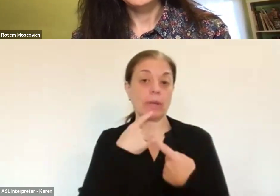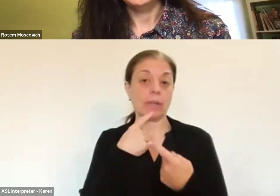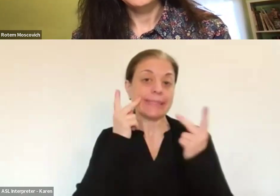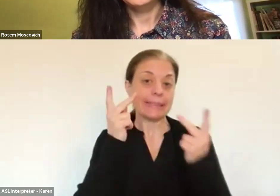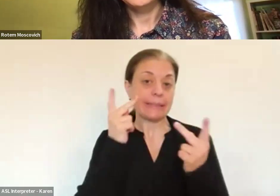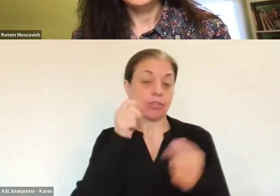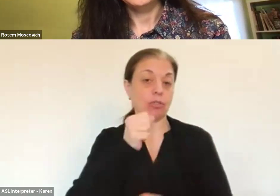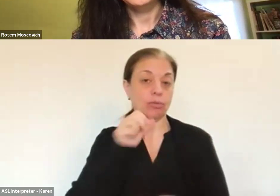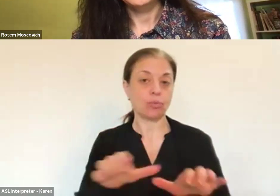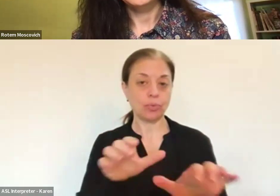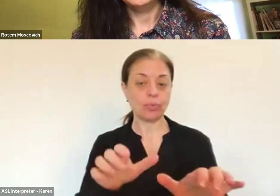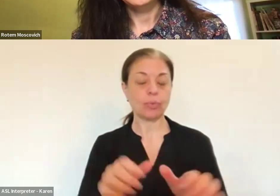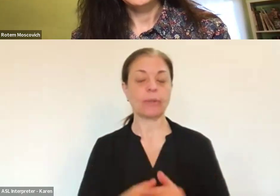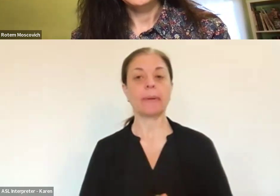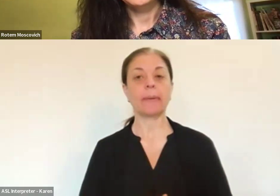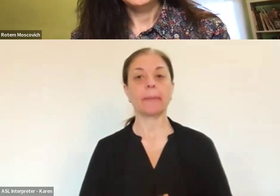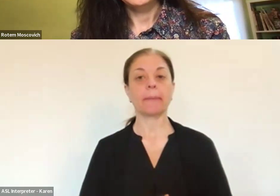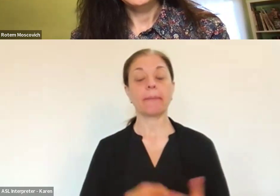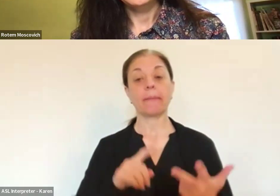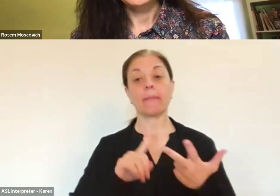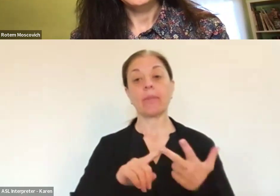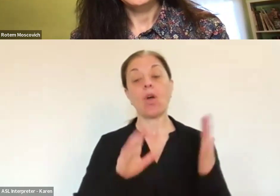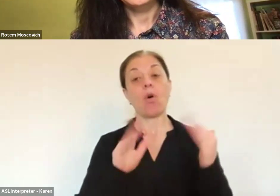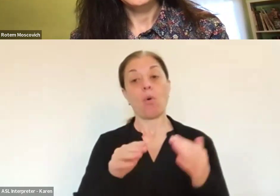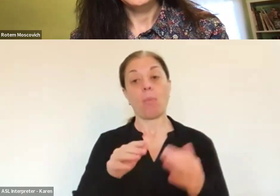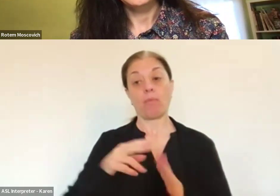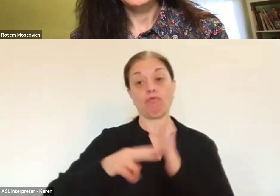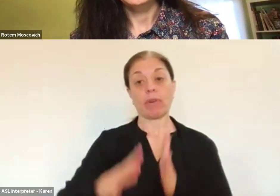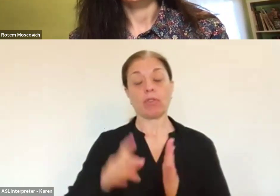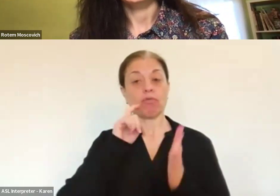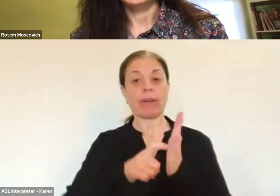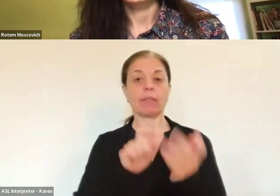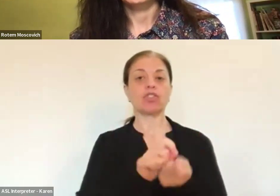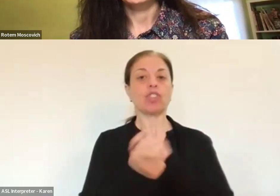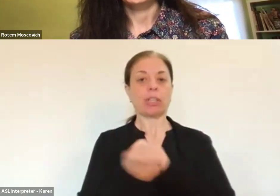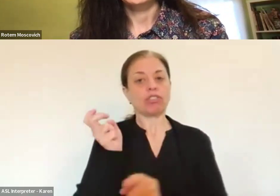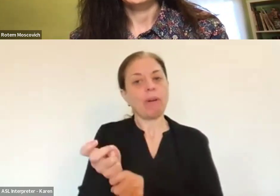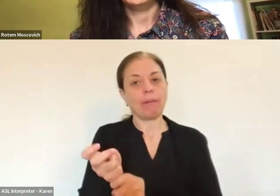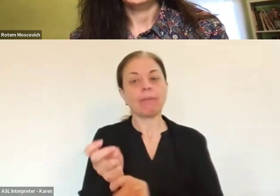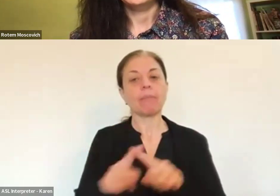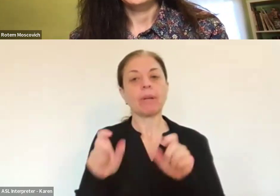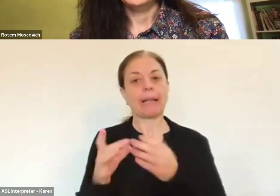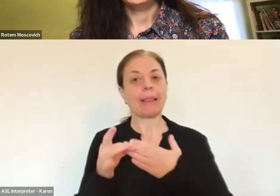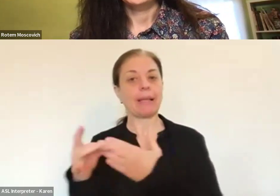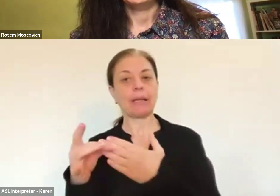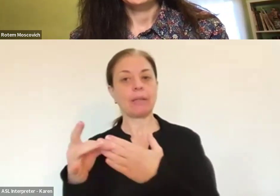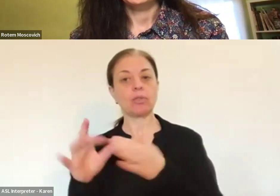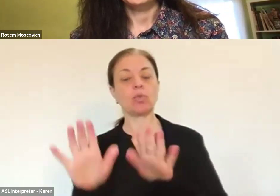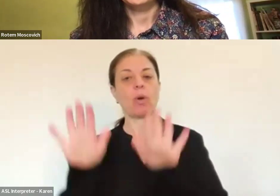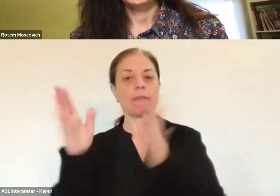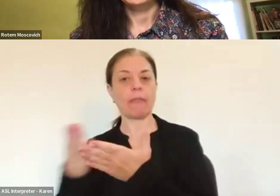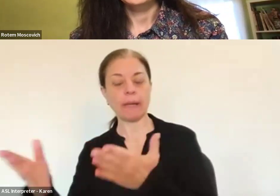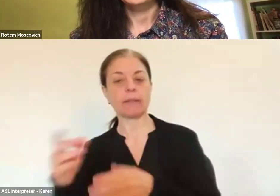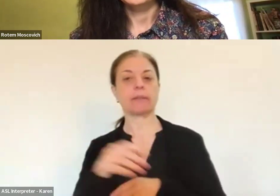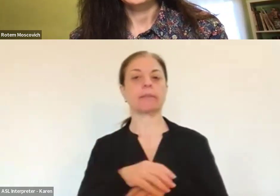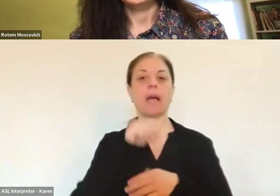do. And I hope they recognize that change is hard, but it can lead to wonderful things and